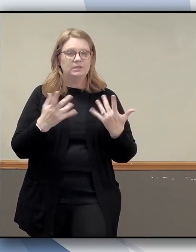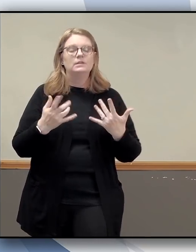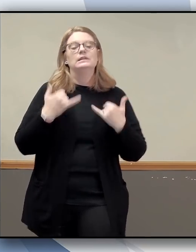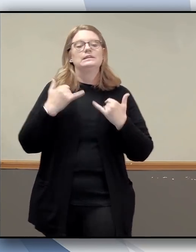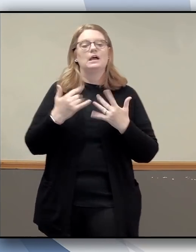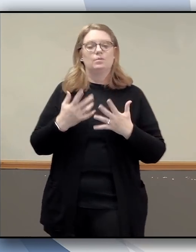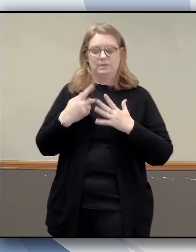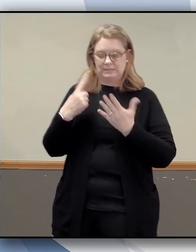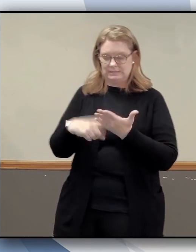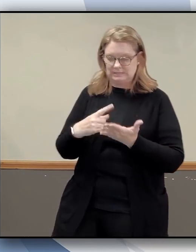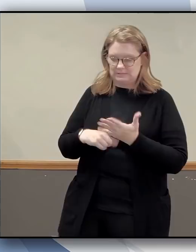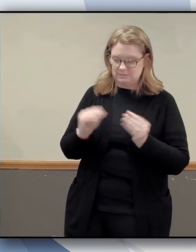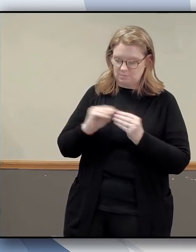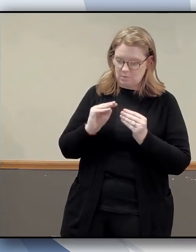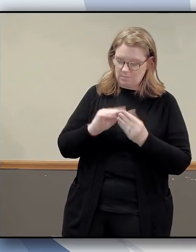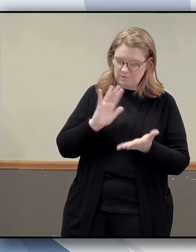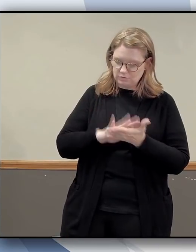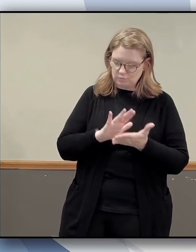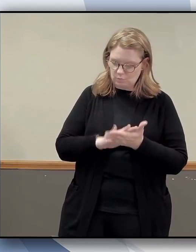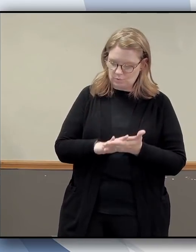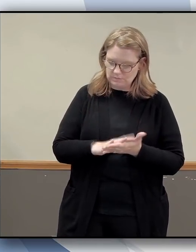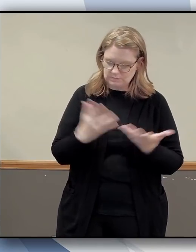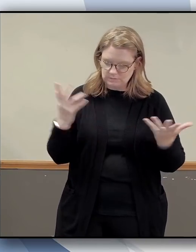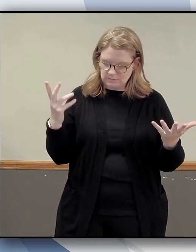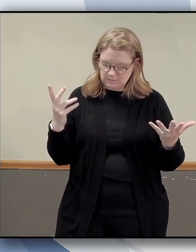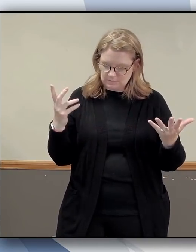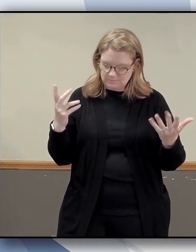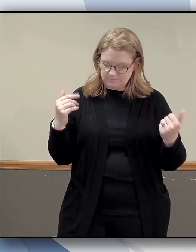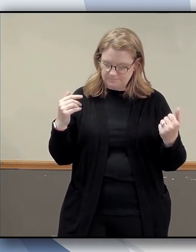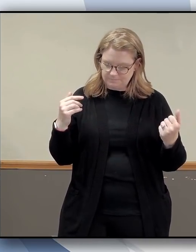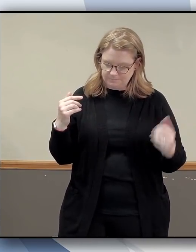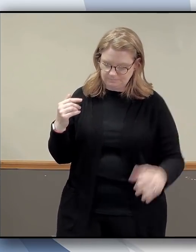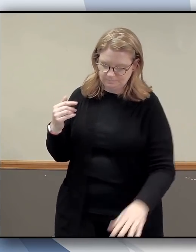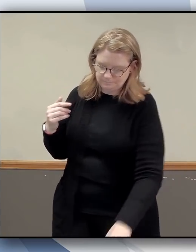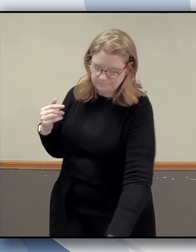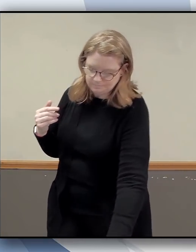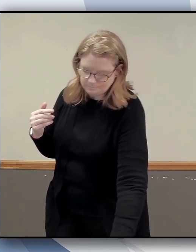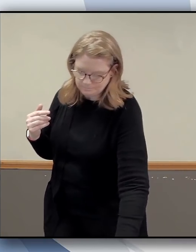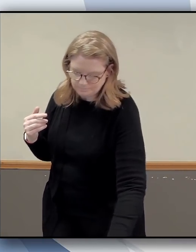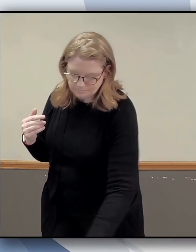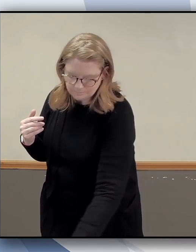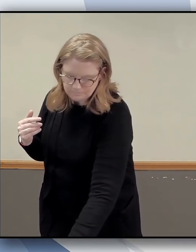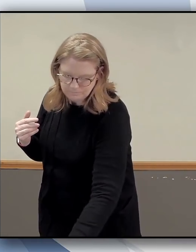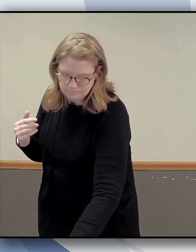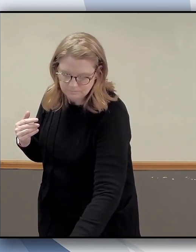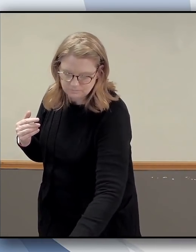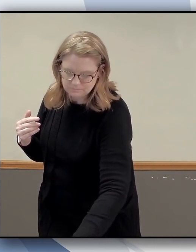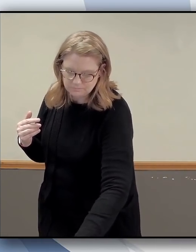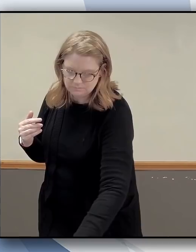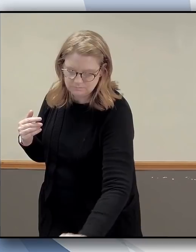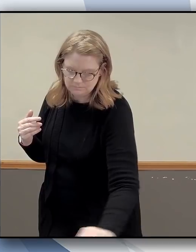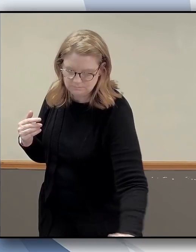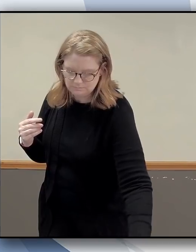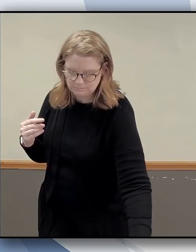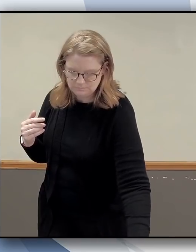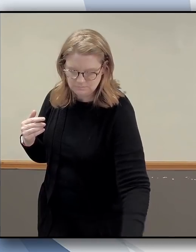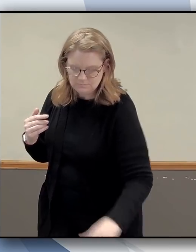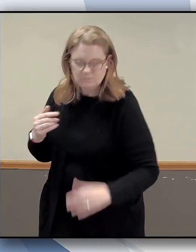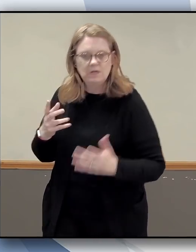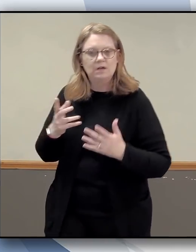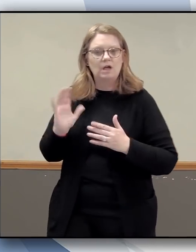and talk a little bit about schools for a second, because as we continue to adjust our response as we need